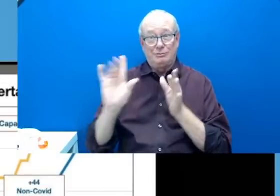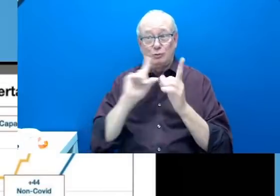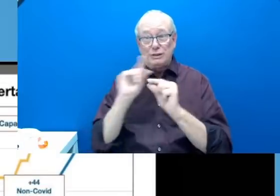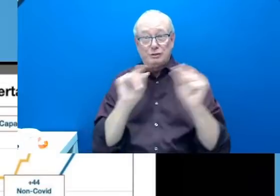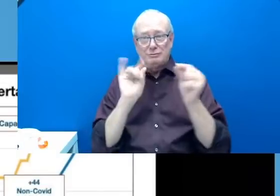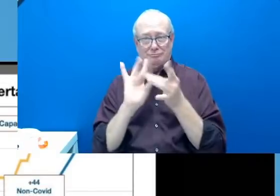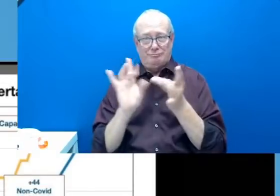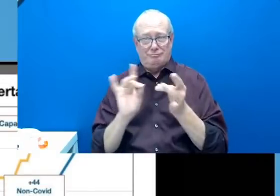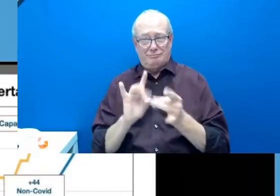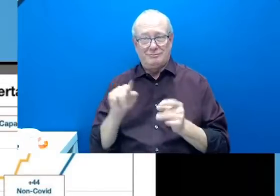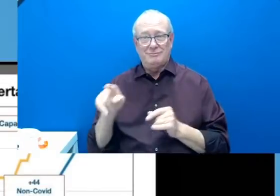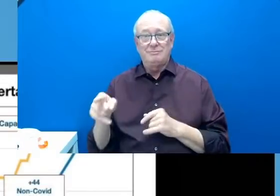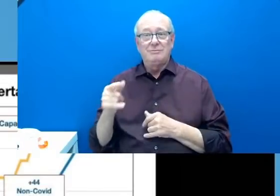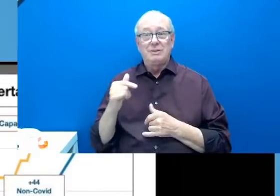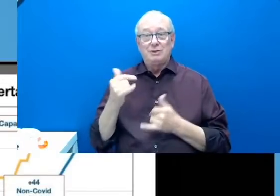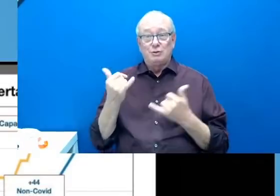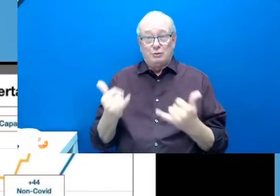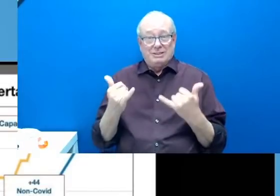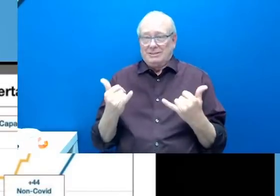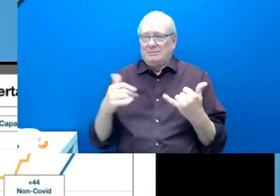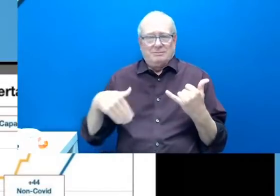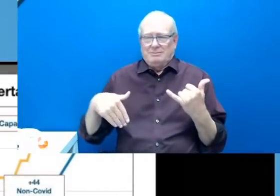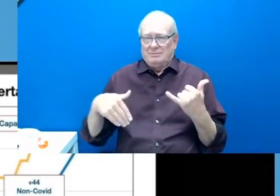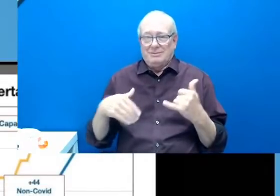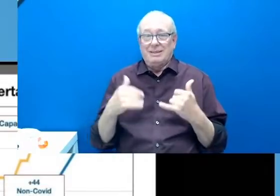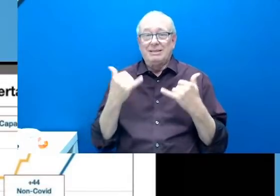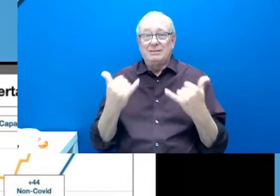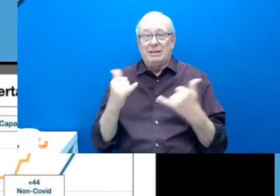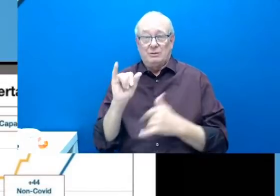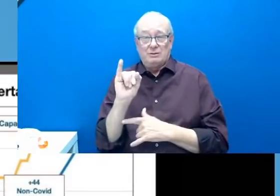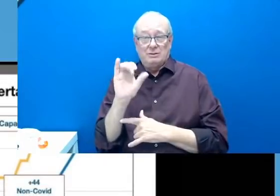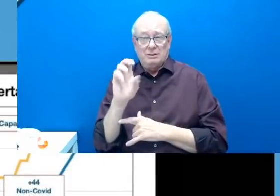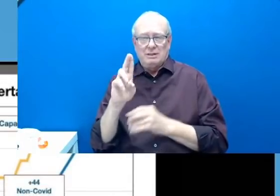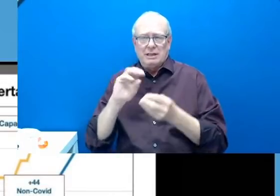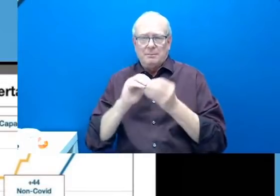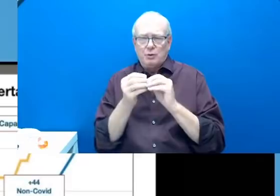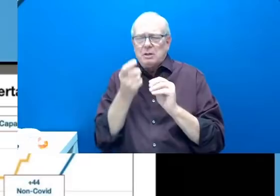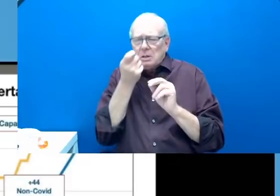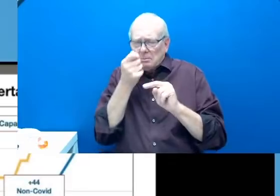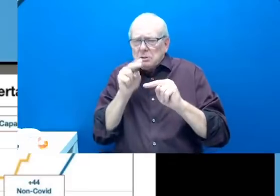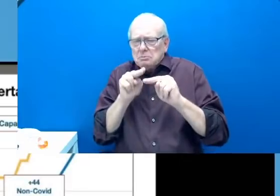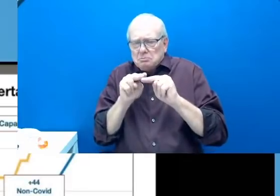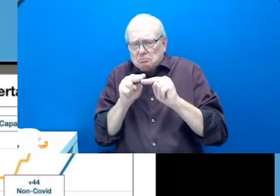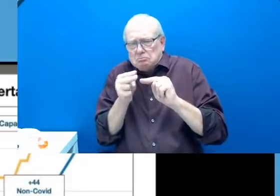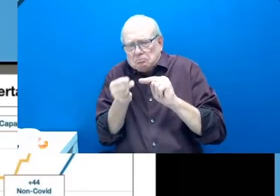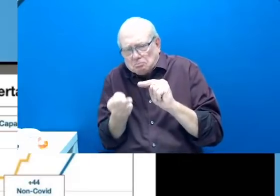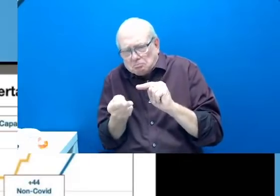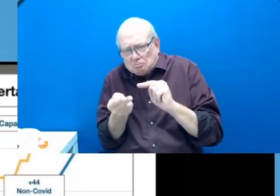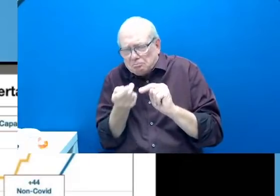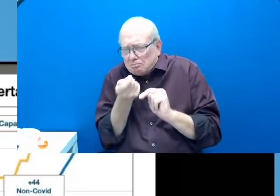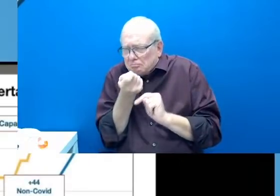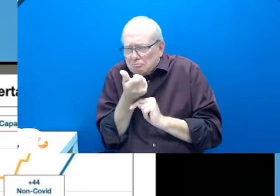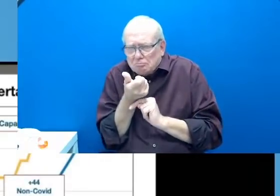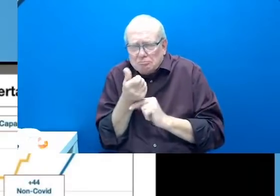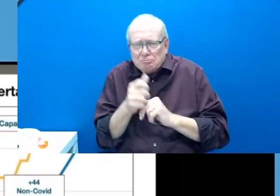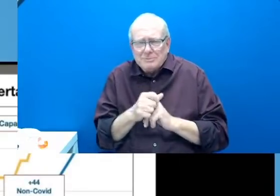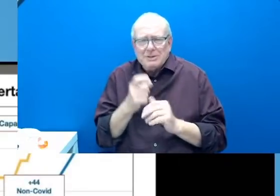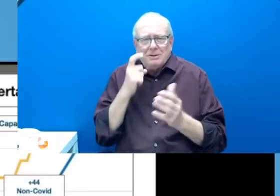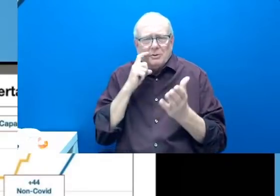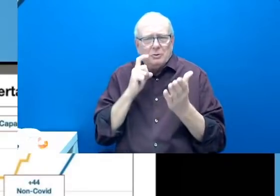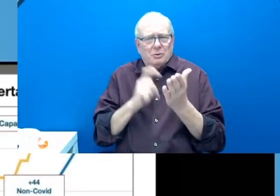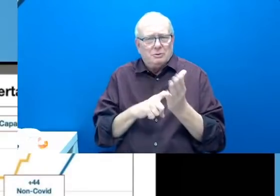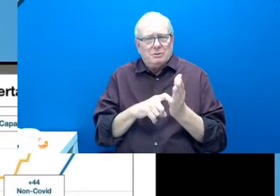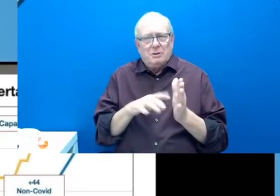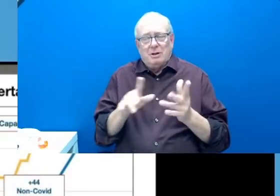today. And so, in fact, today, as I said, the ICU numbers have come down a tiny bit. But as you can see, there's been